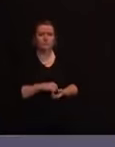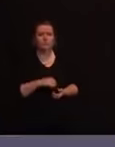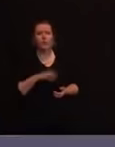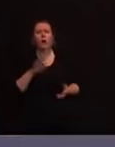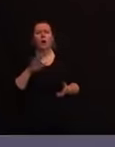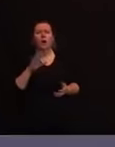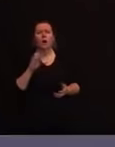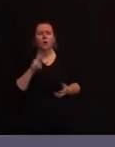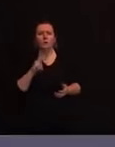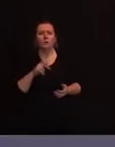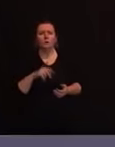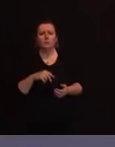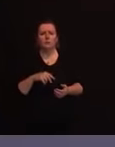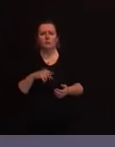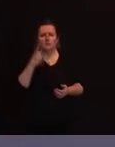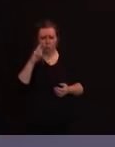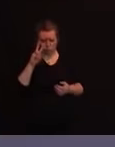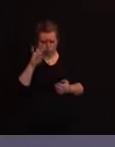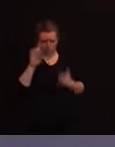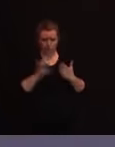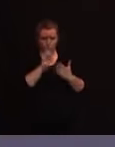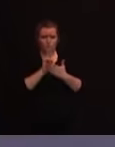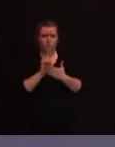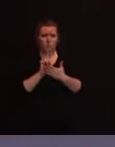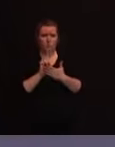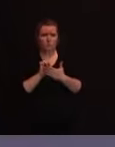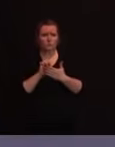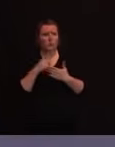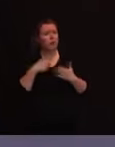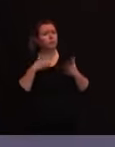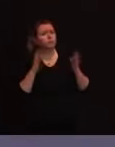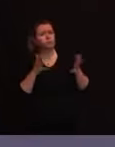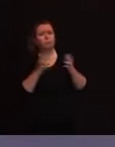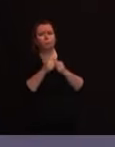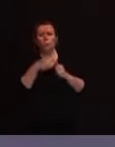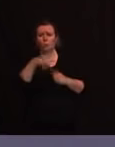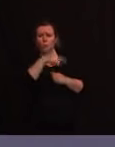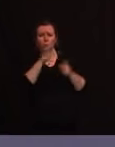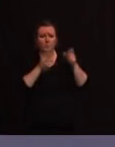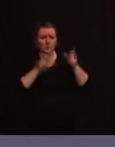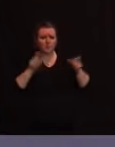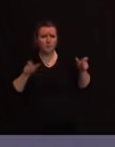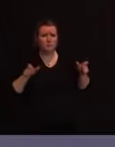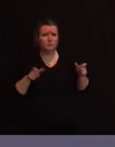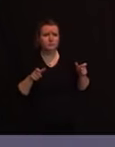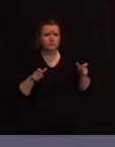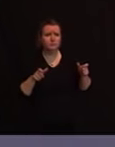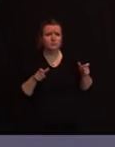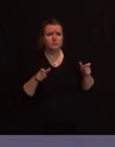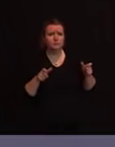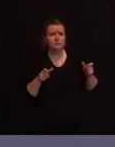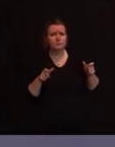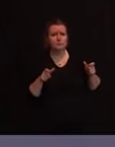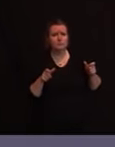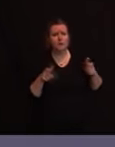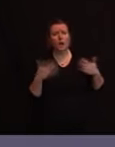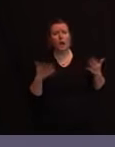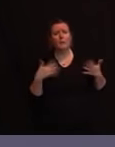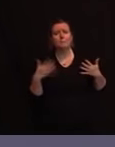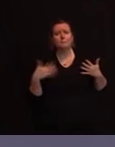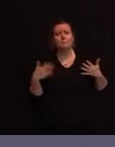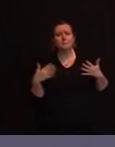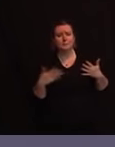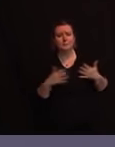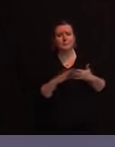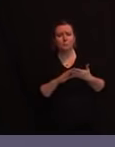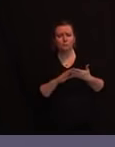24 hours a series of conversations on what sort of health infrastructure do you need to have in place to